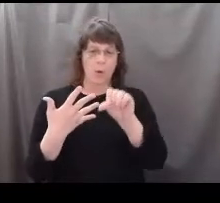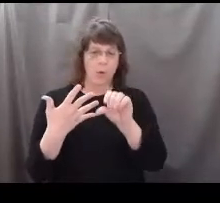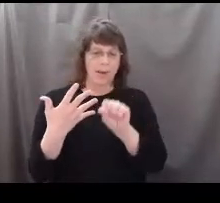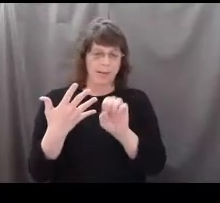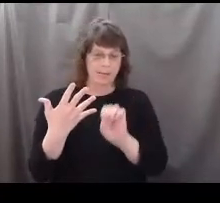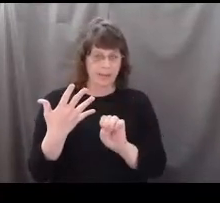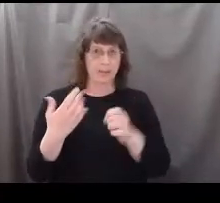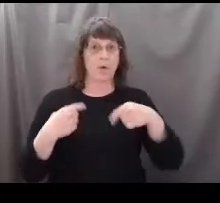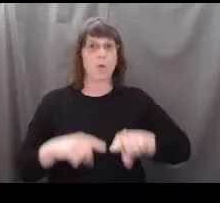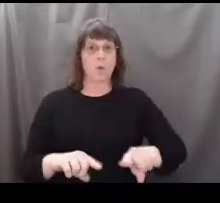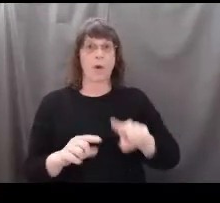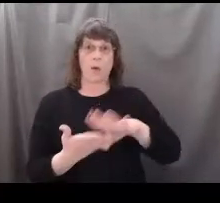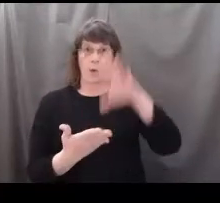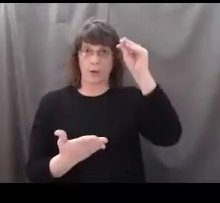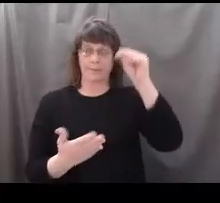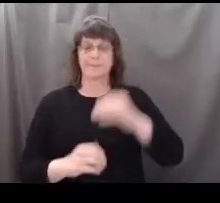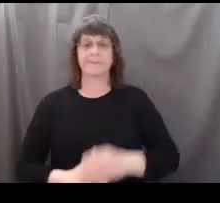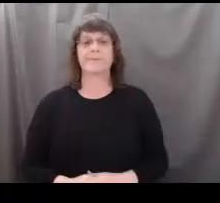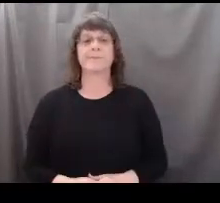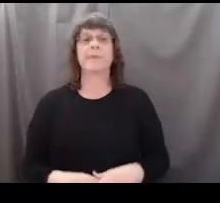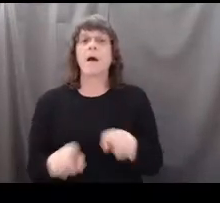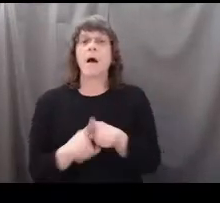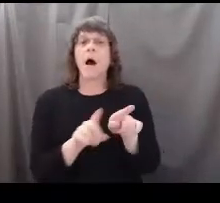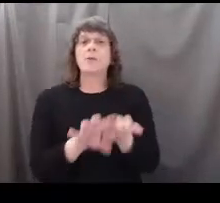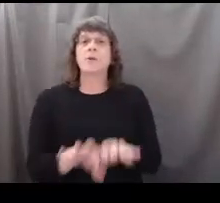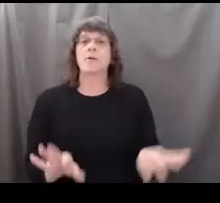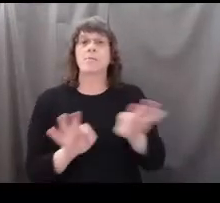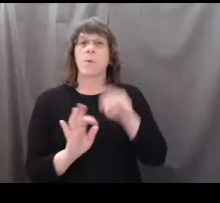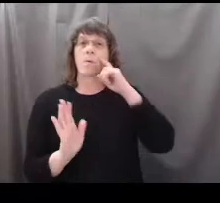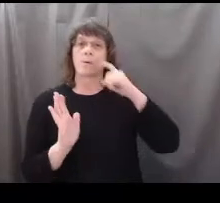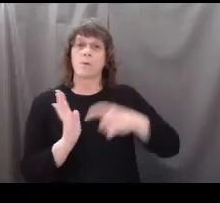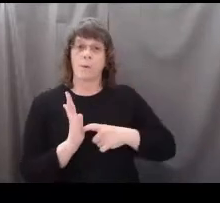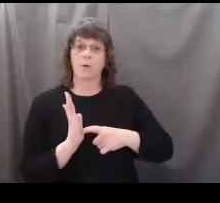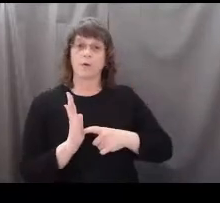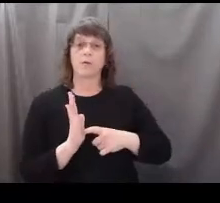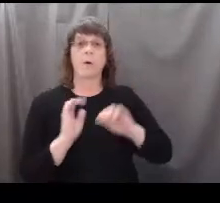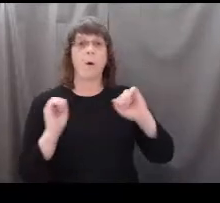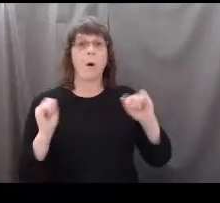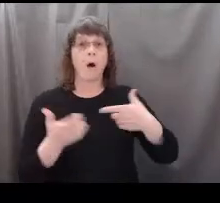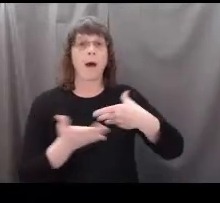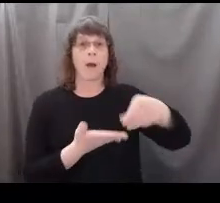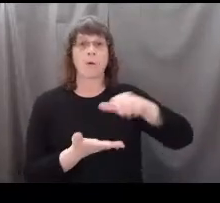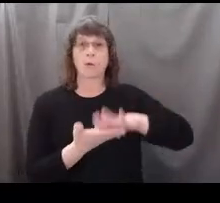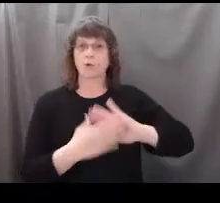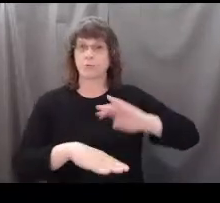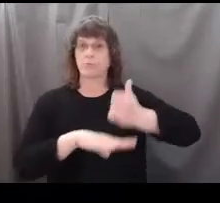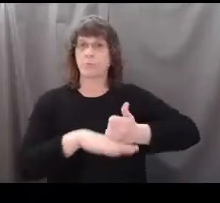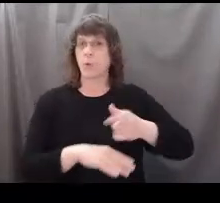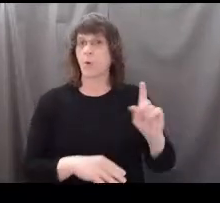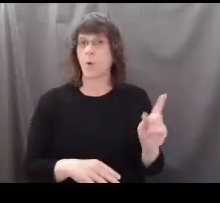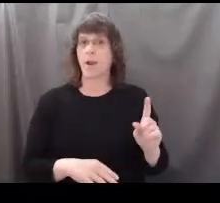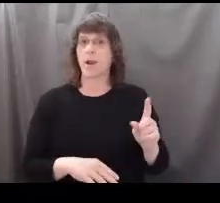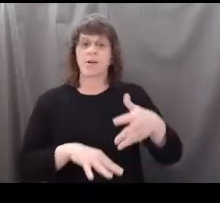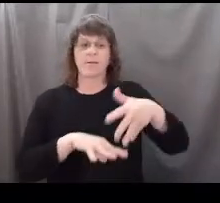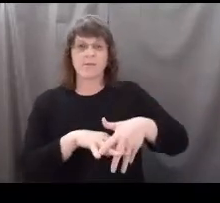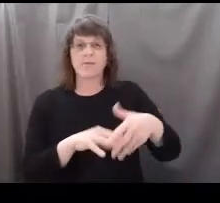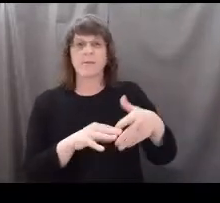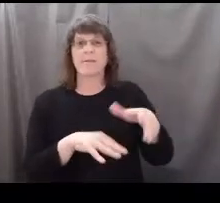go. It's also important to acknowledge that all outdoor schools are on Indigenous